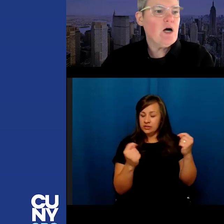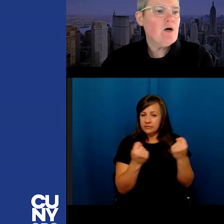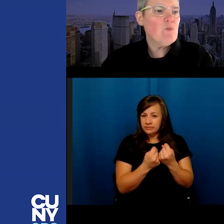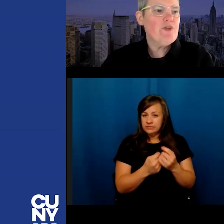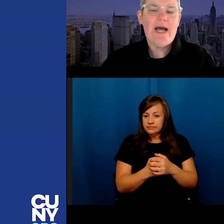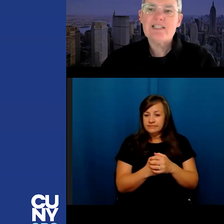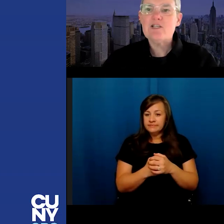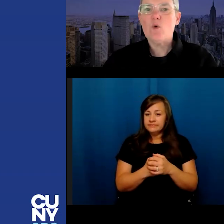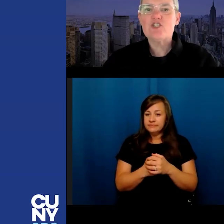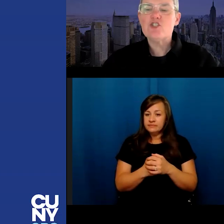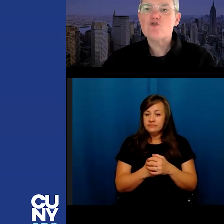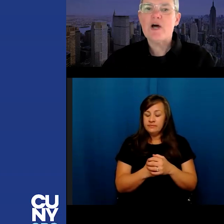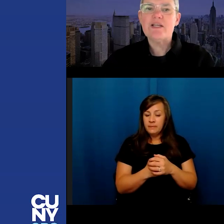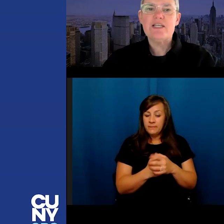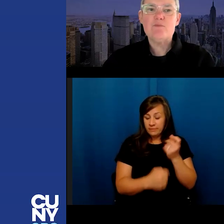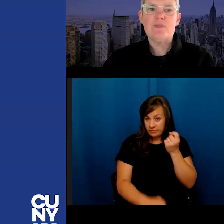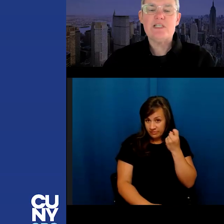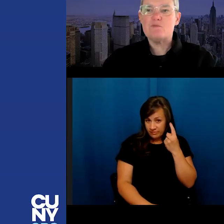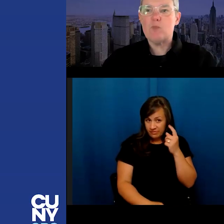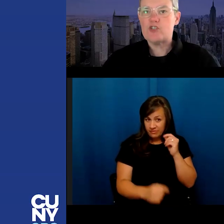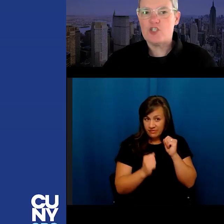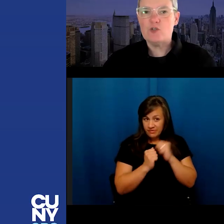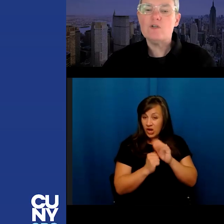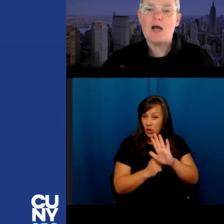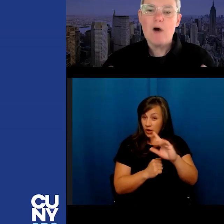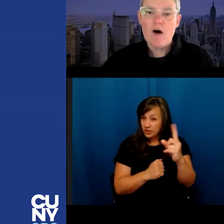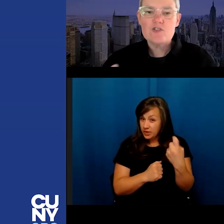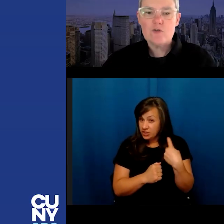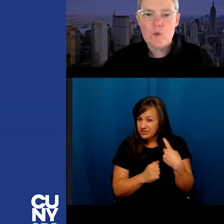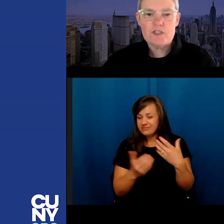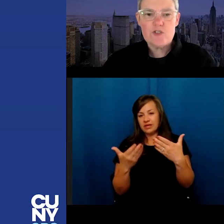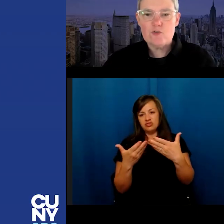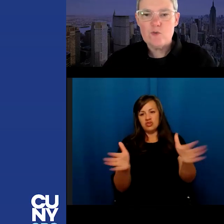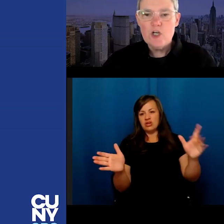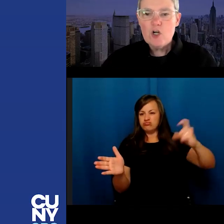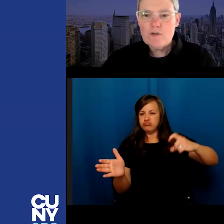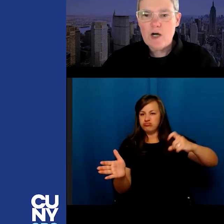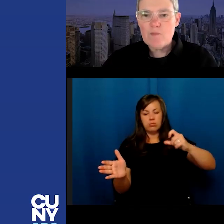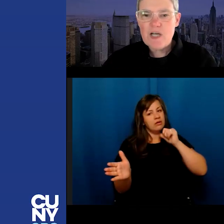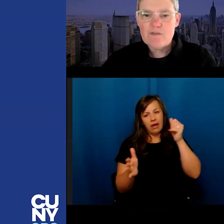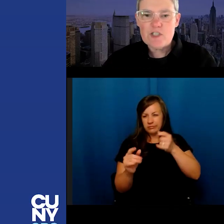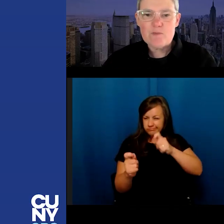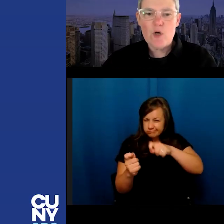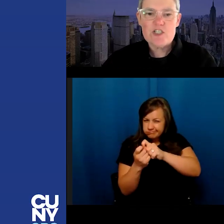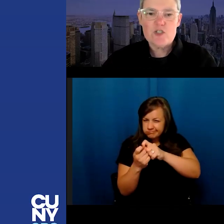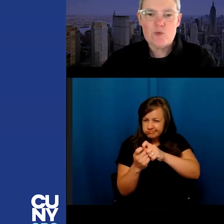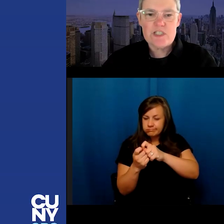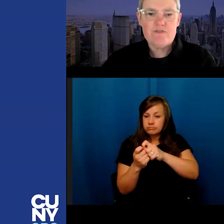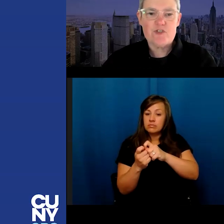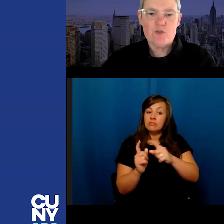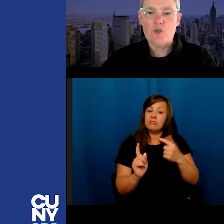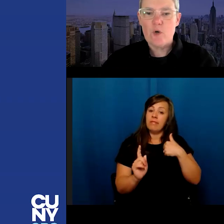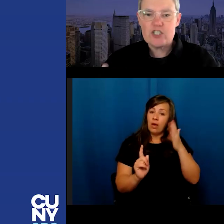Now, when you're asking questions, try to keep these more general. I'm also going to kind of look at some questions.